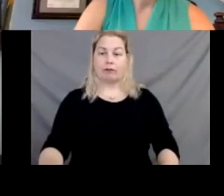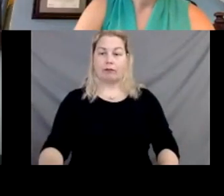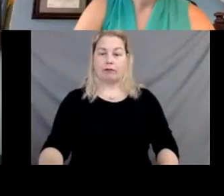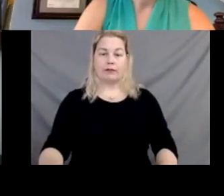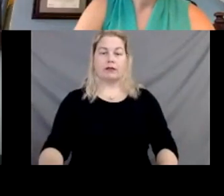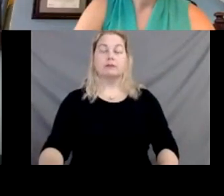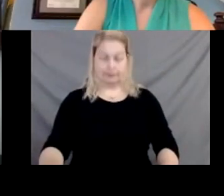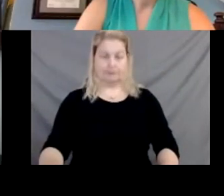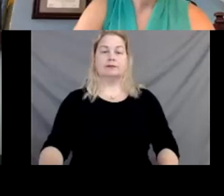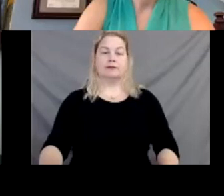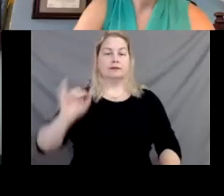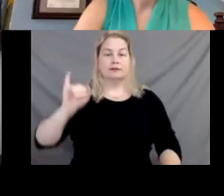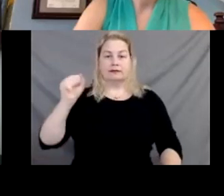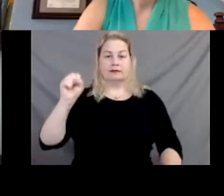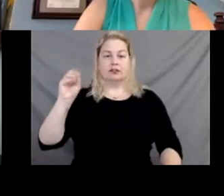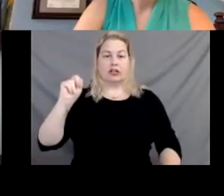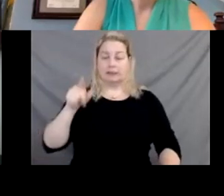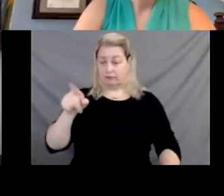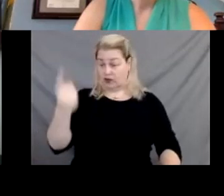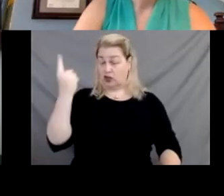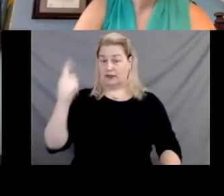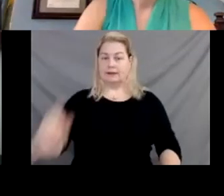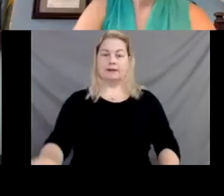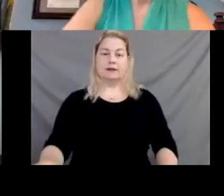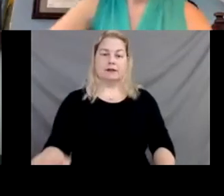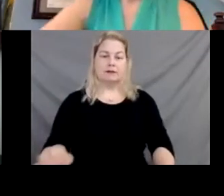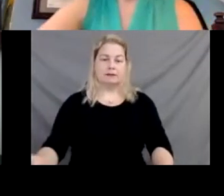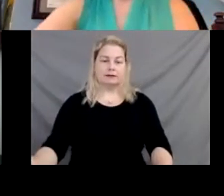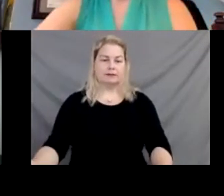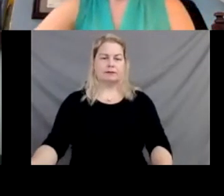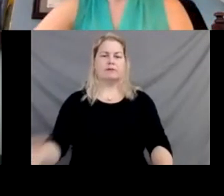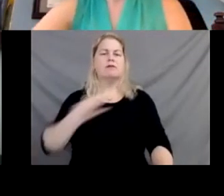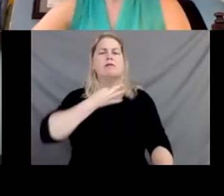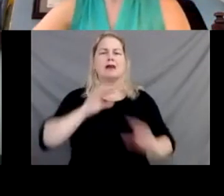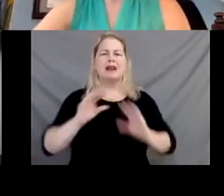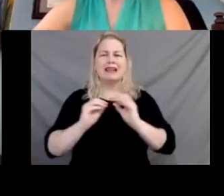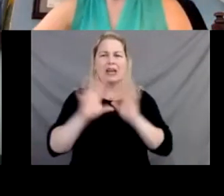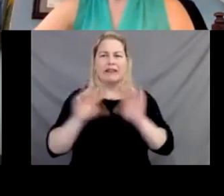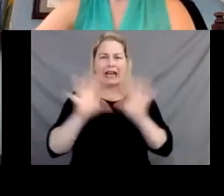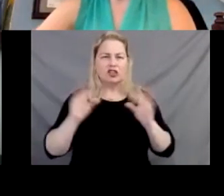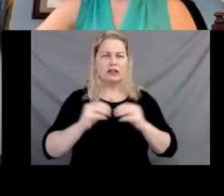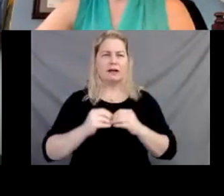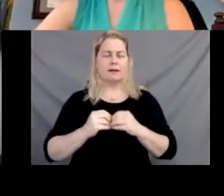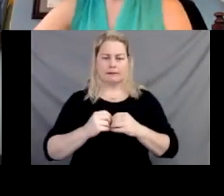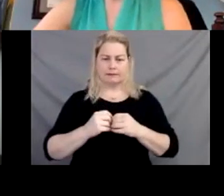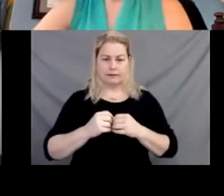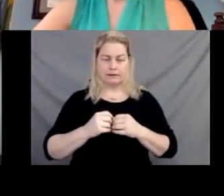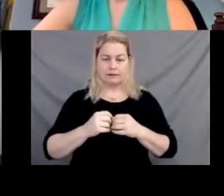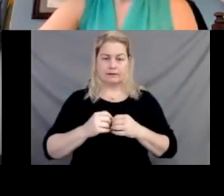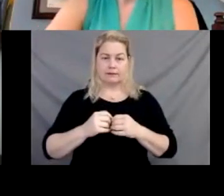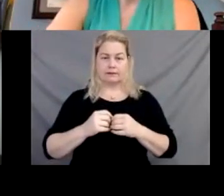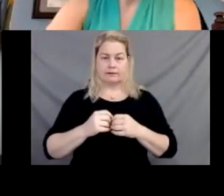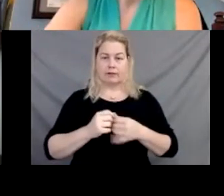All right, Jason, you first. Just a clarification, where in the first priority,